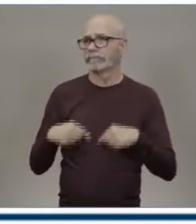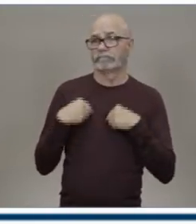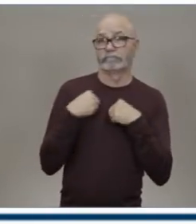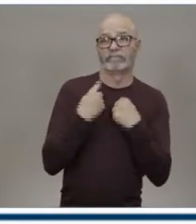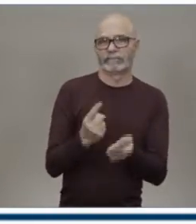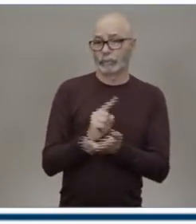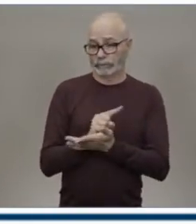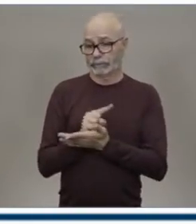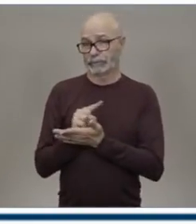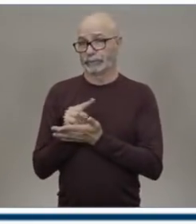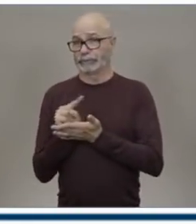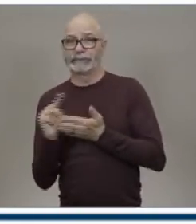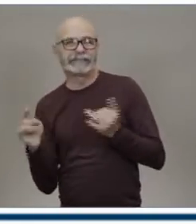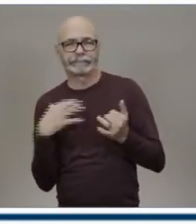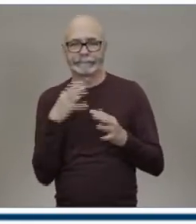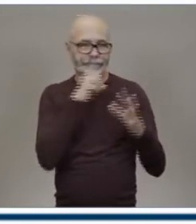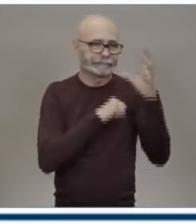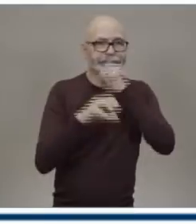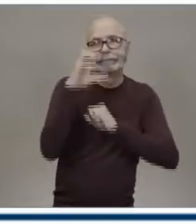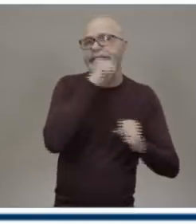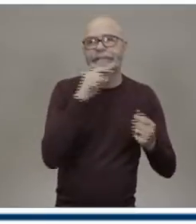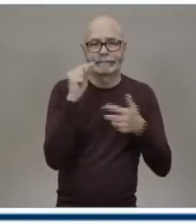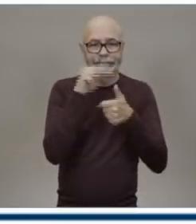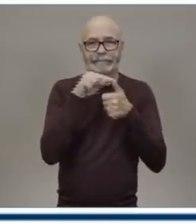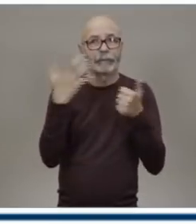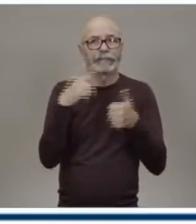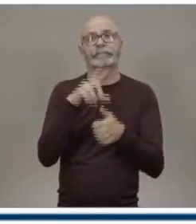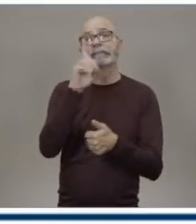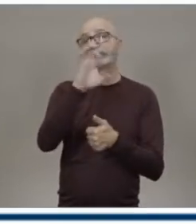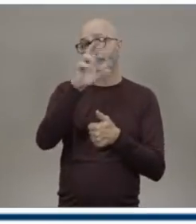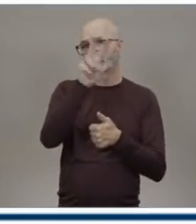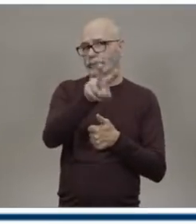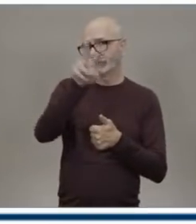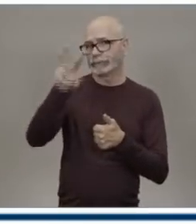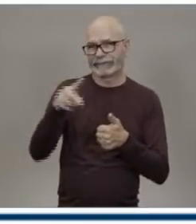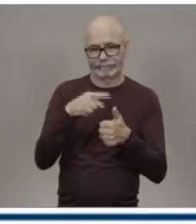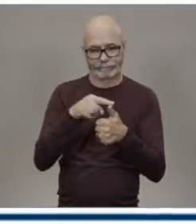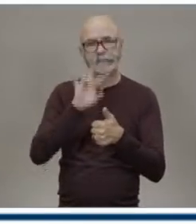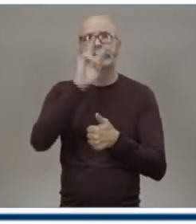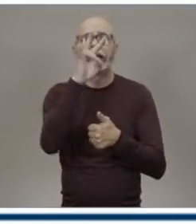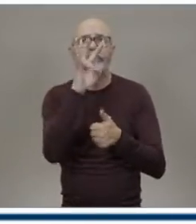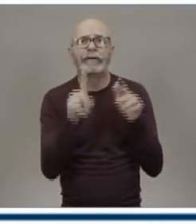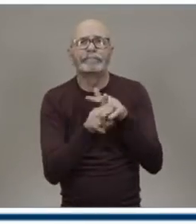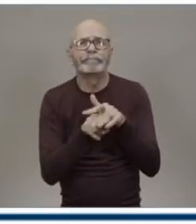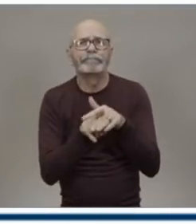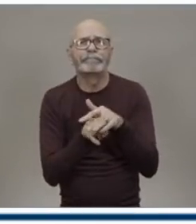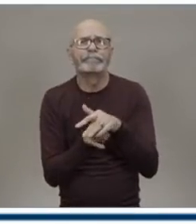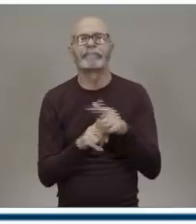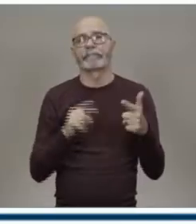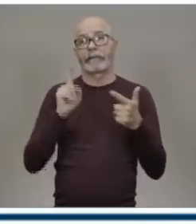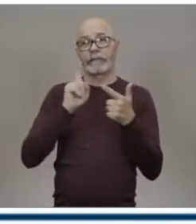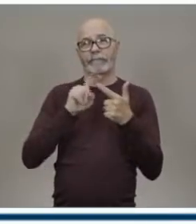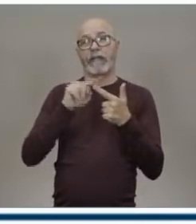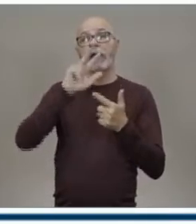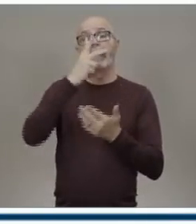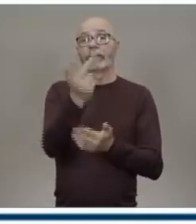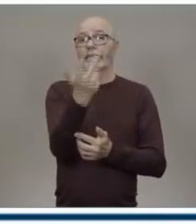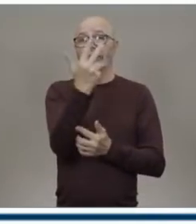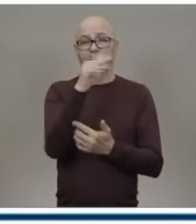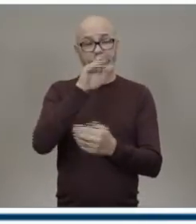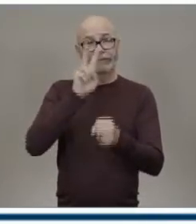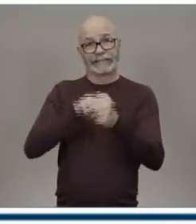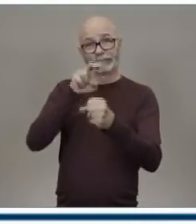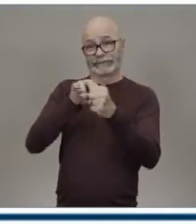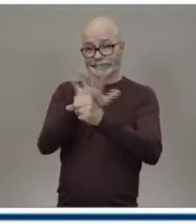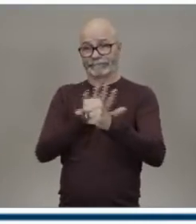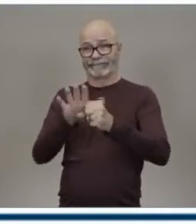or two with no press release. So on December 22nd, we had 7 new cases, 3 in Central Zone and 4 in Northern Zone.